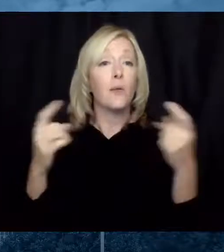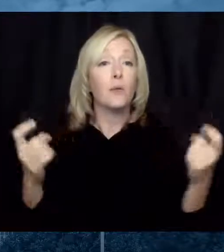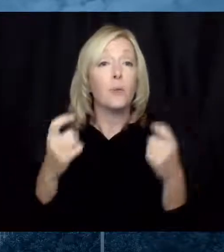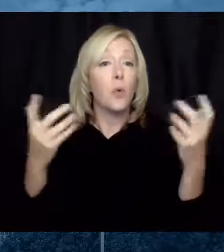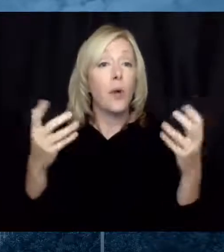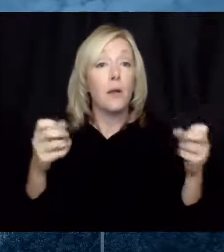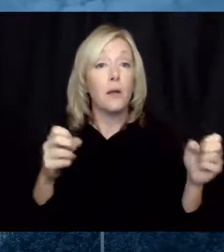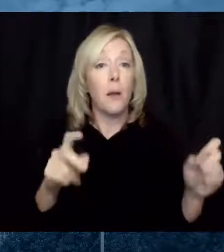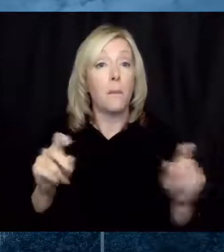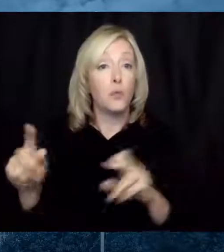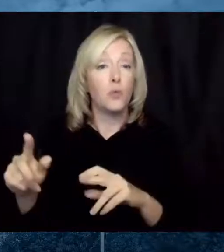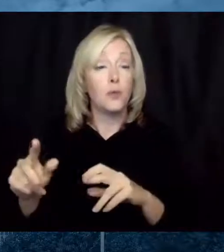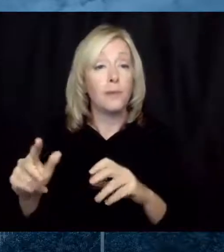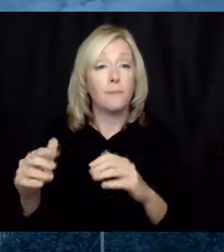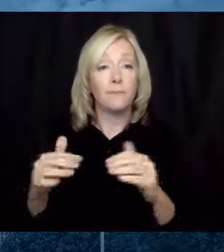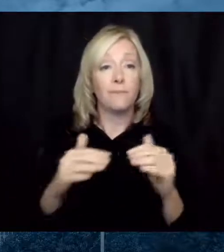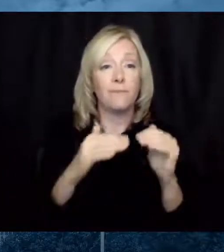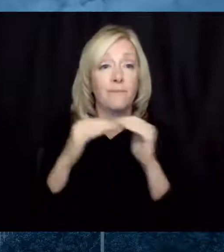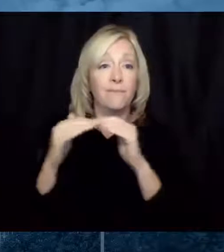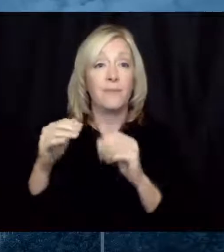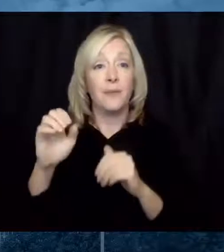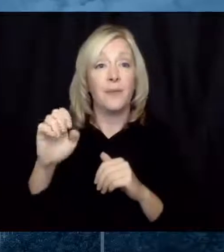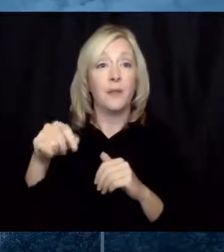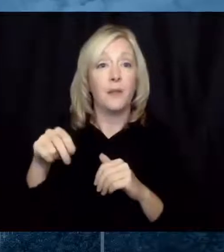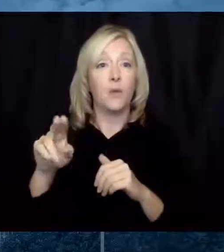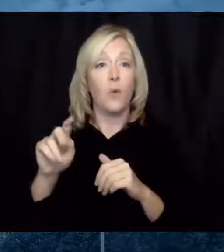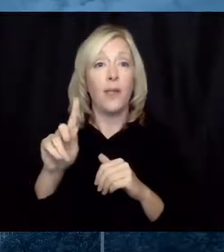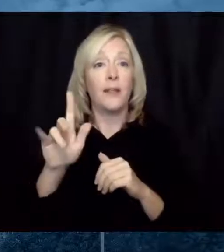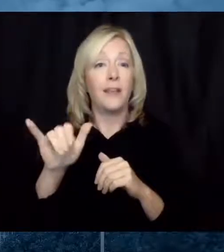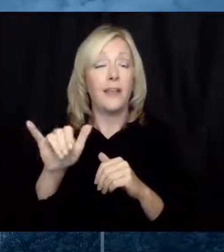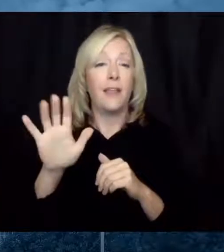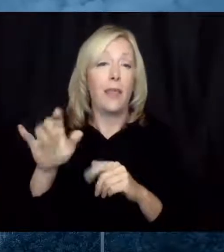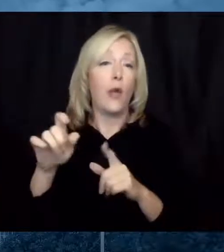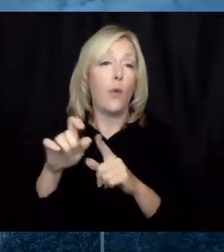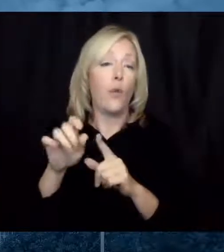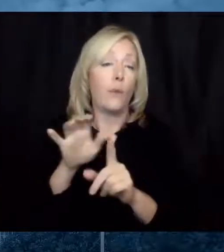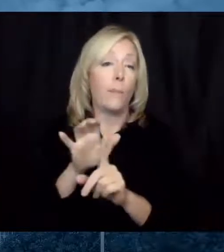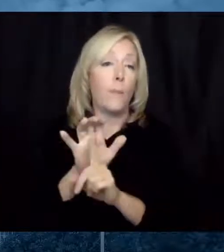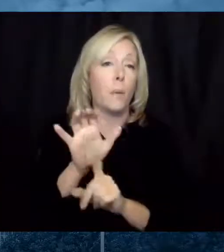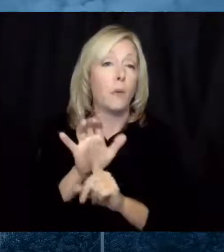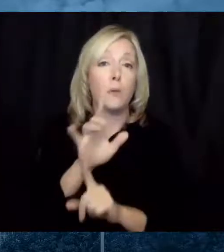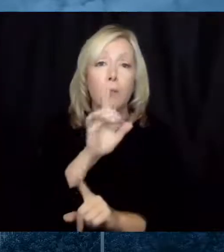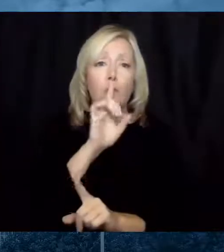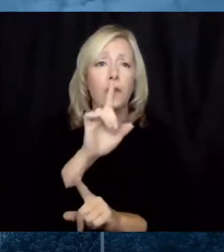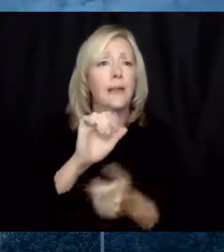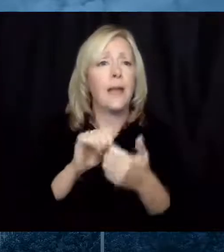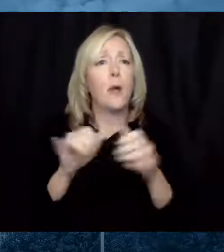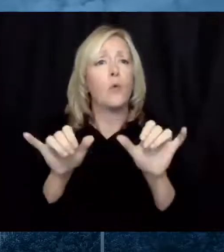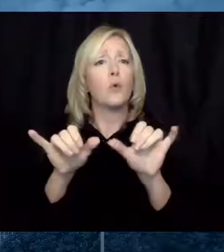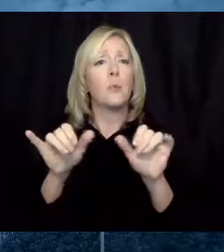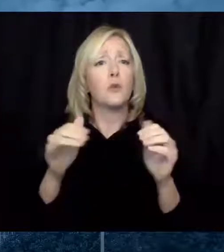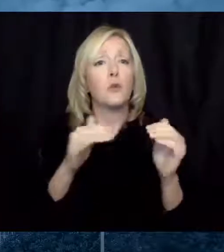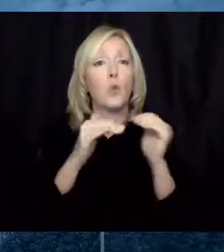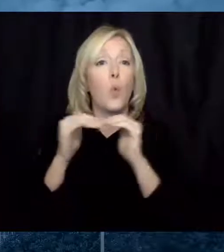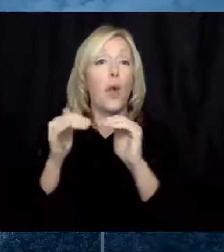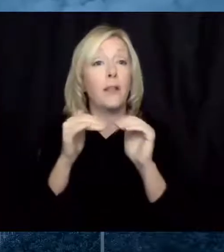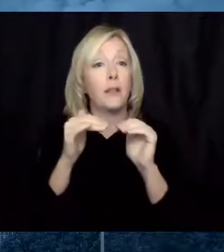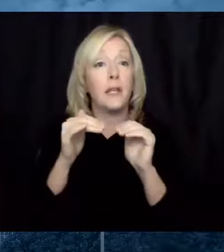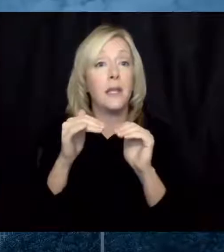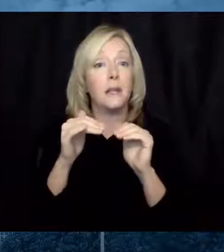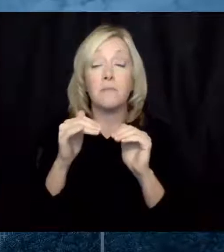Equality is a word that gets thrown around a lot, but there's nothing that I think that really measures equality as much as a paycheck equal to your